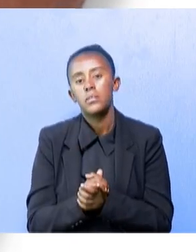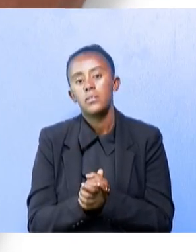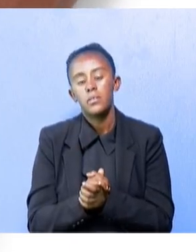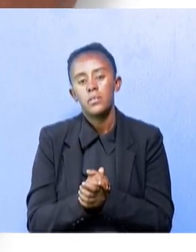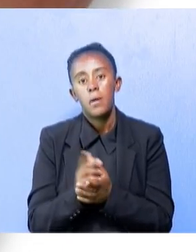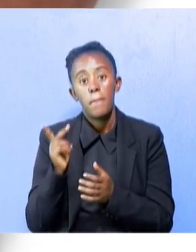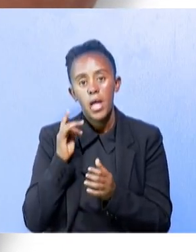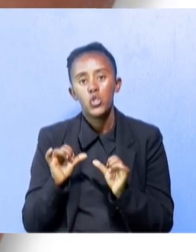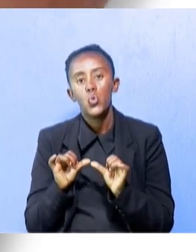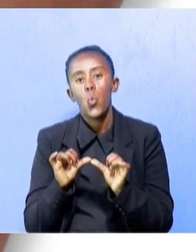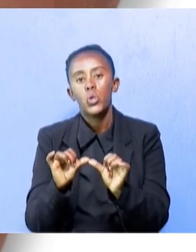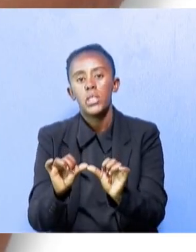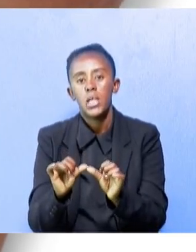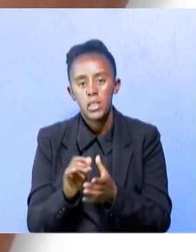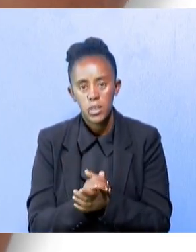continuous